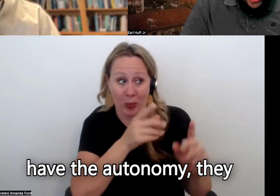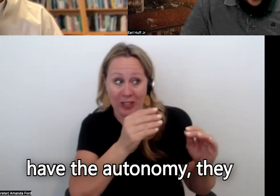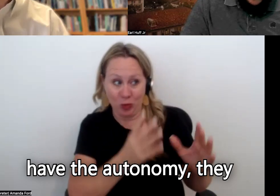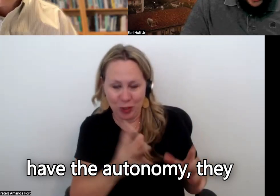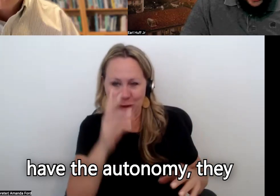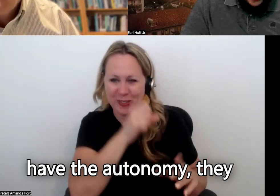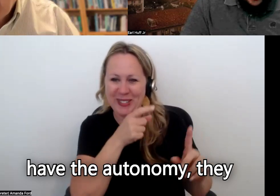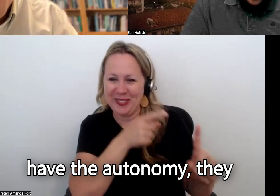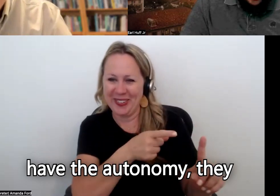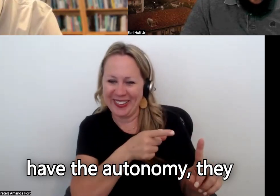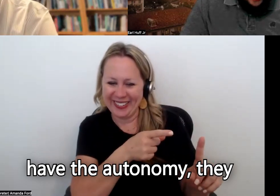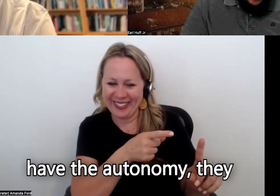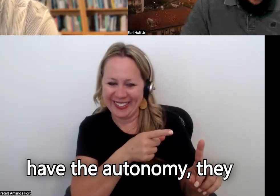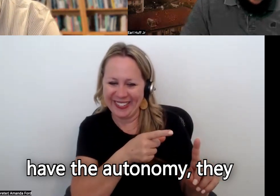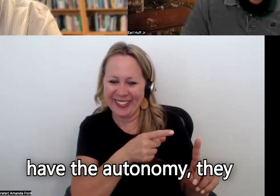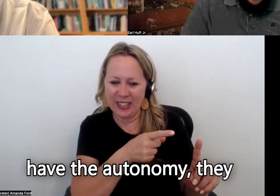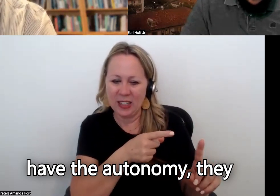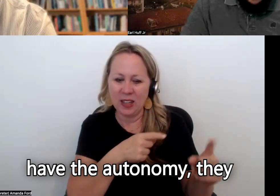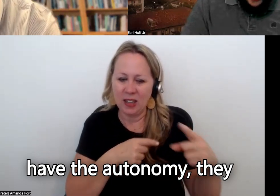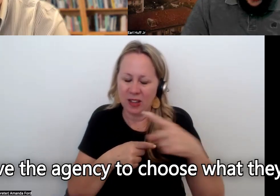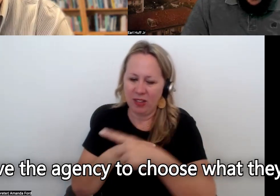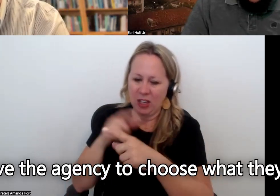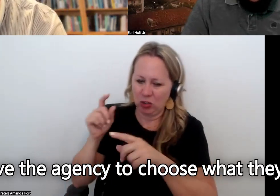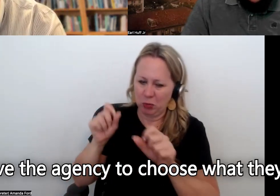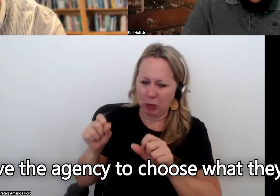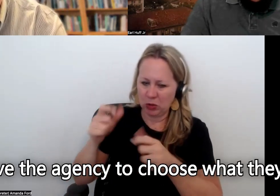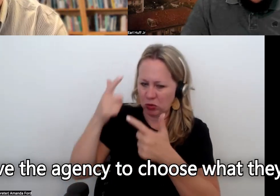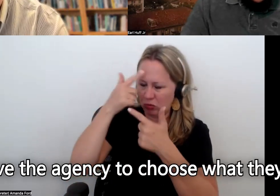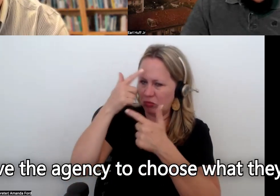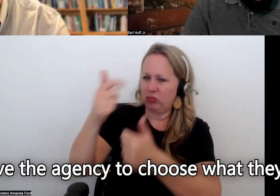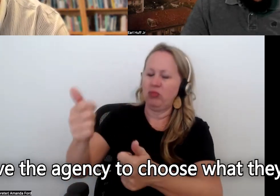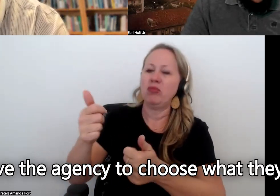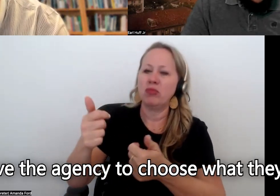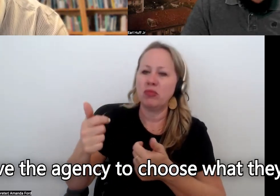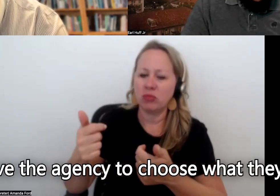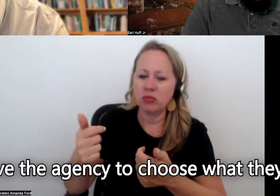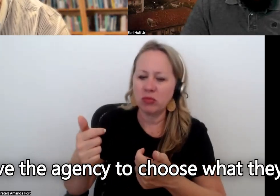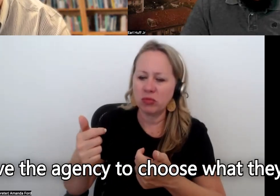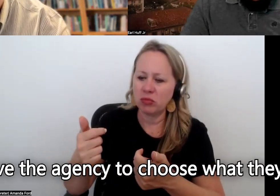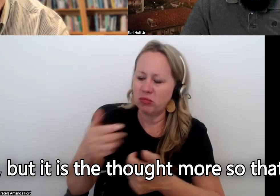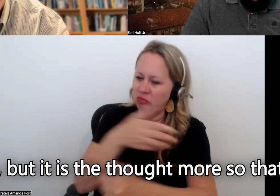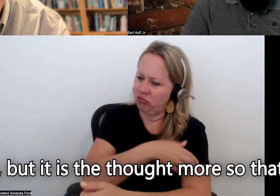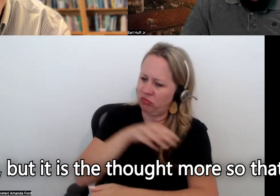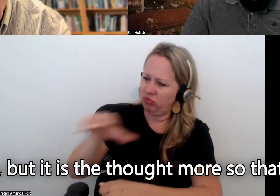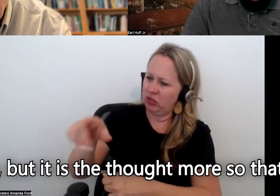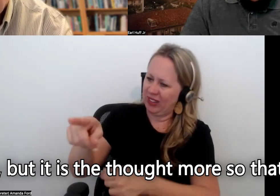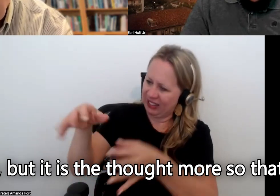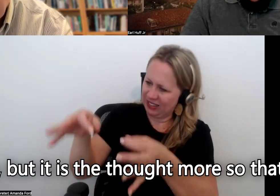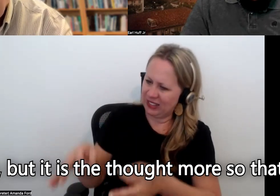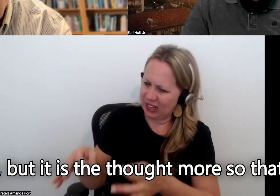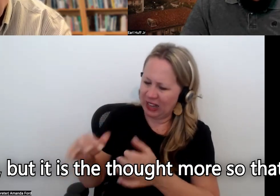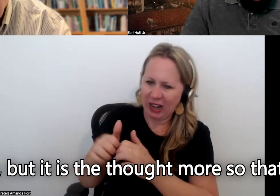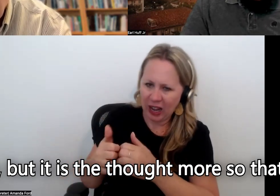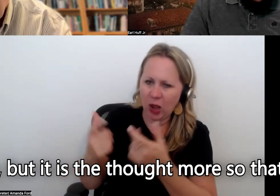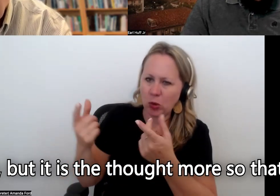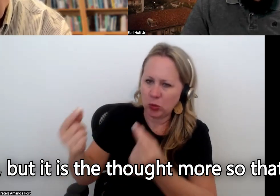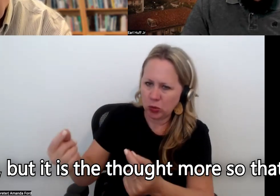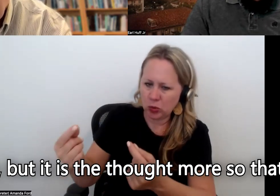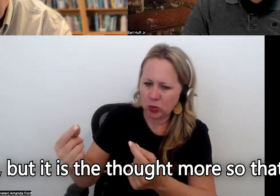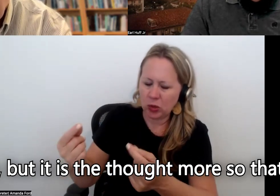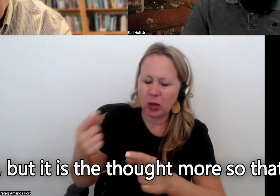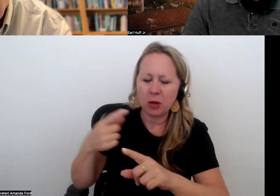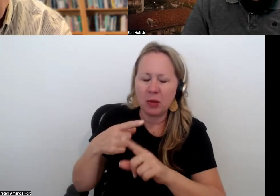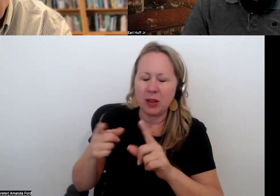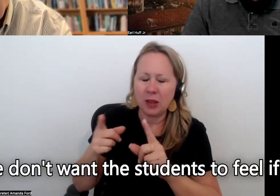students have the autonomy, they have the kind of agency to choose what they do, but it is the thought more